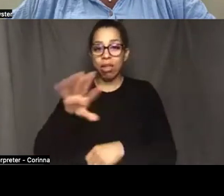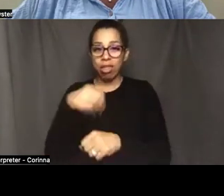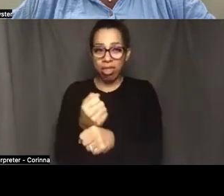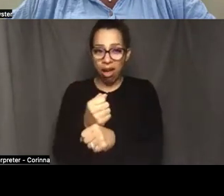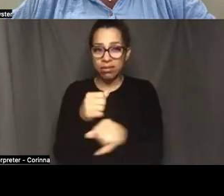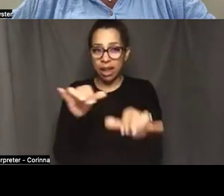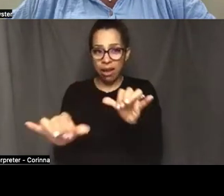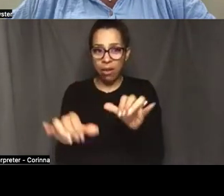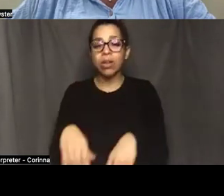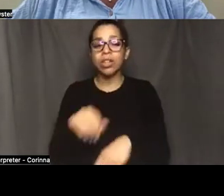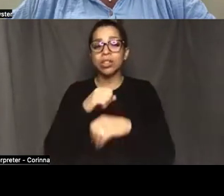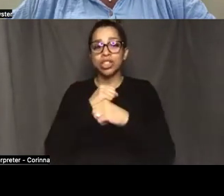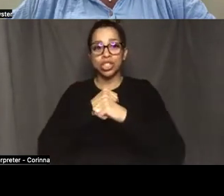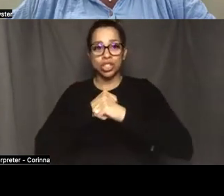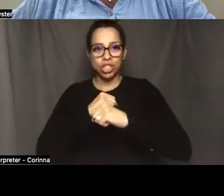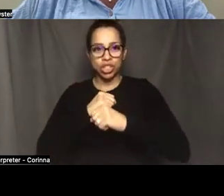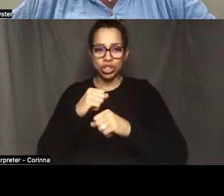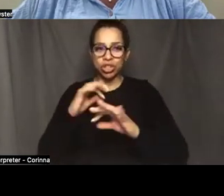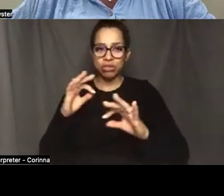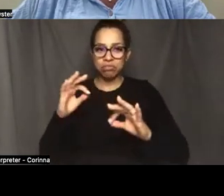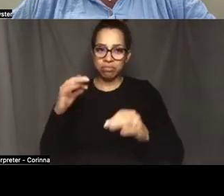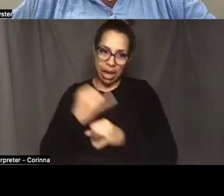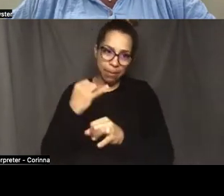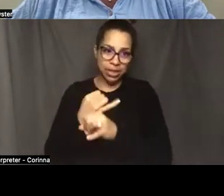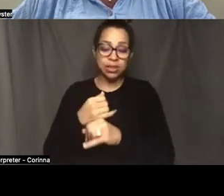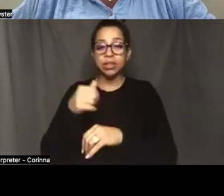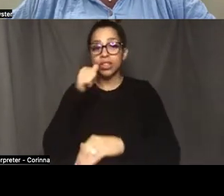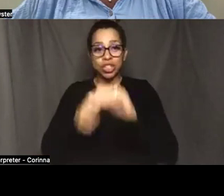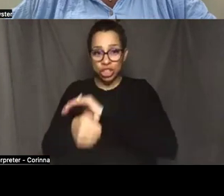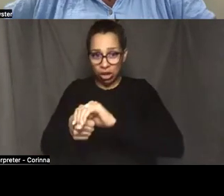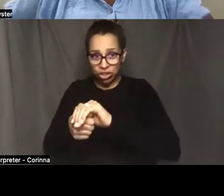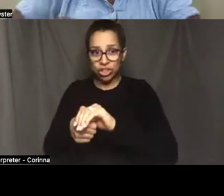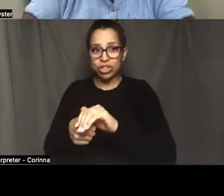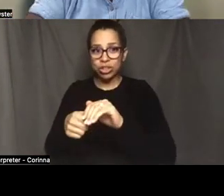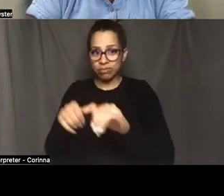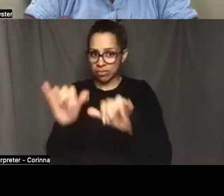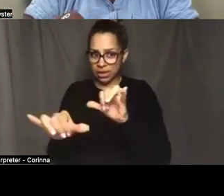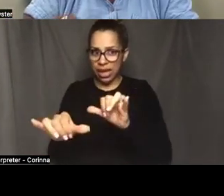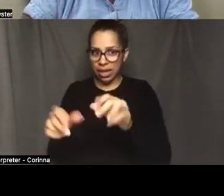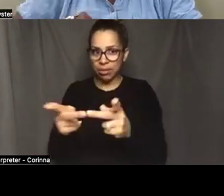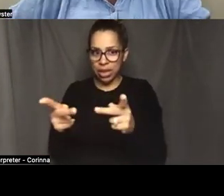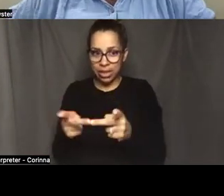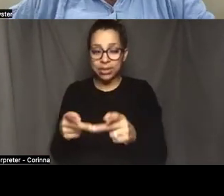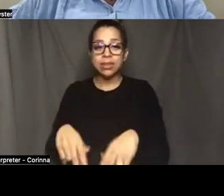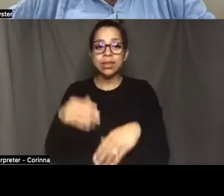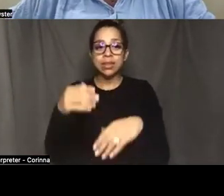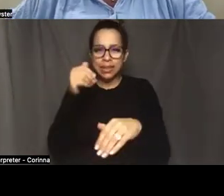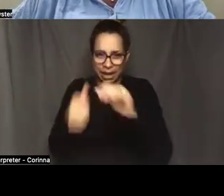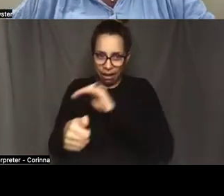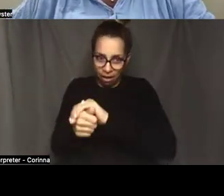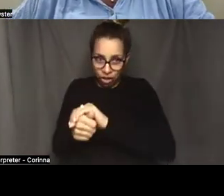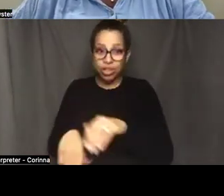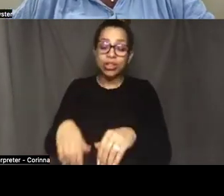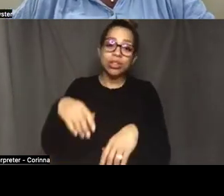in place, take cover, drop cover and hold on, the evacuation and off-site evacuations